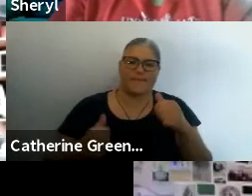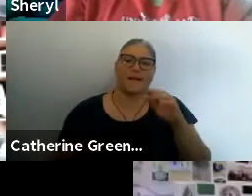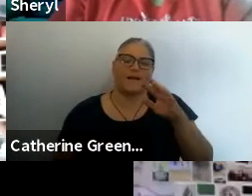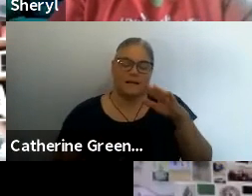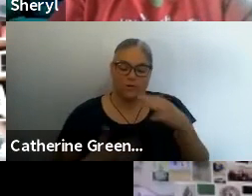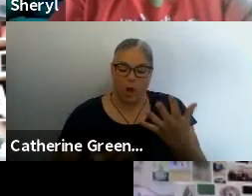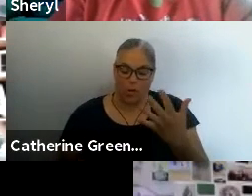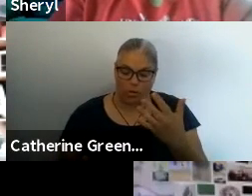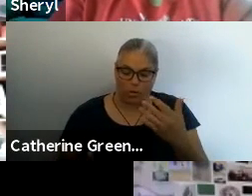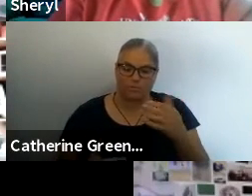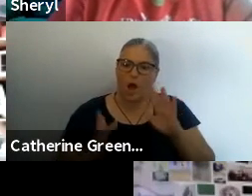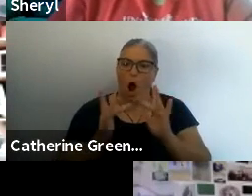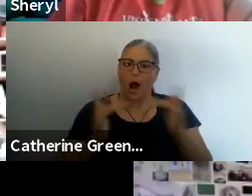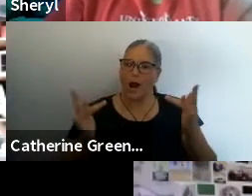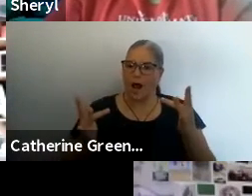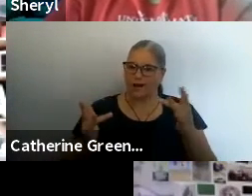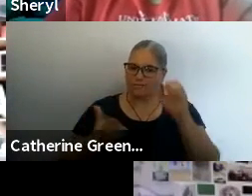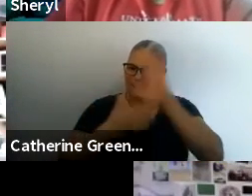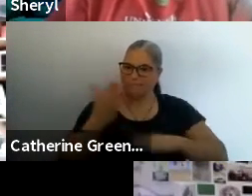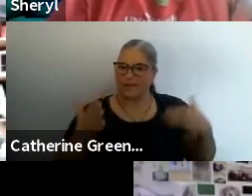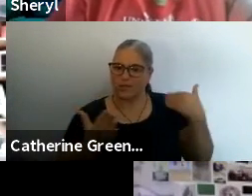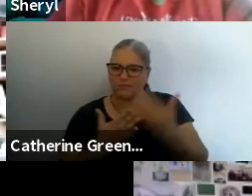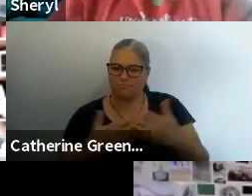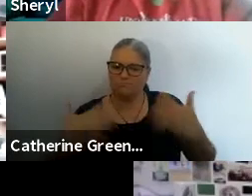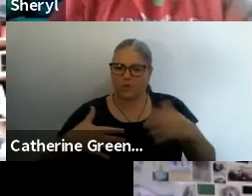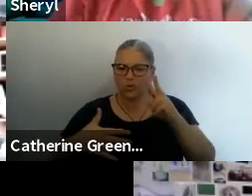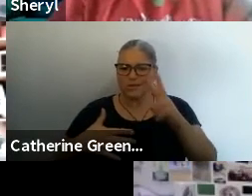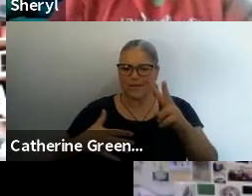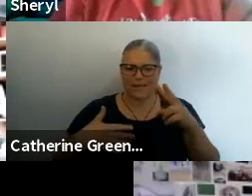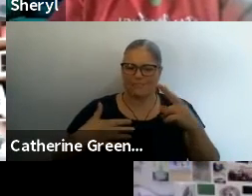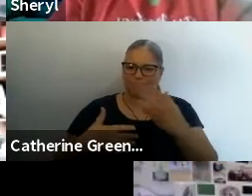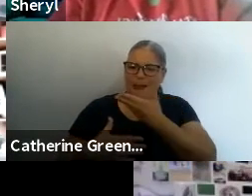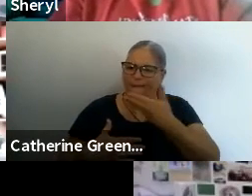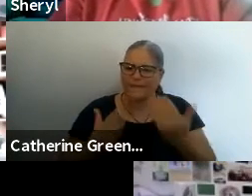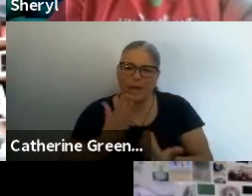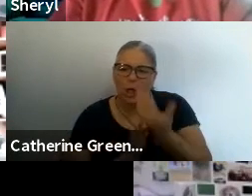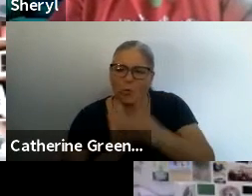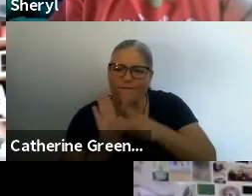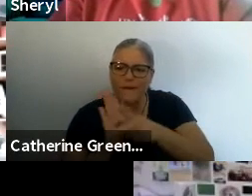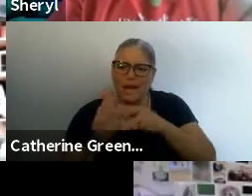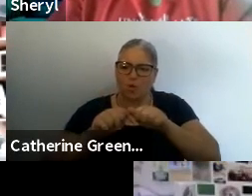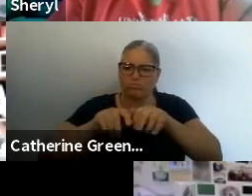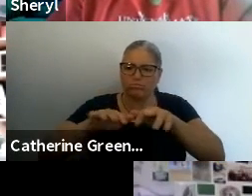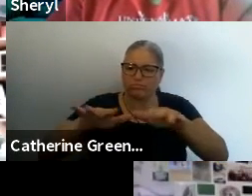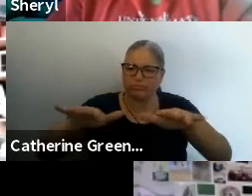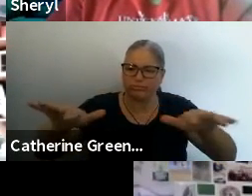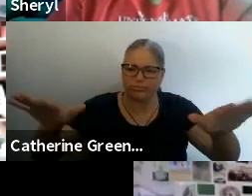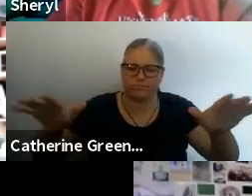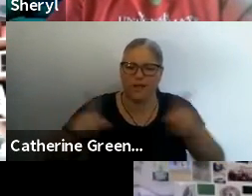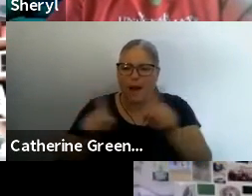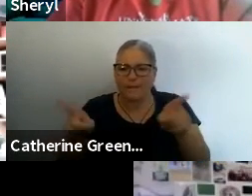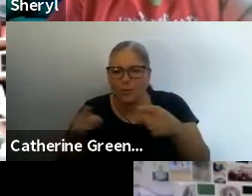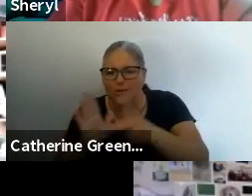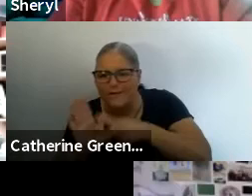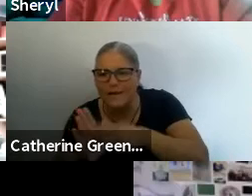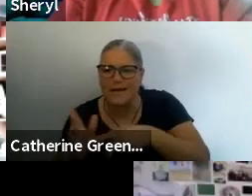Never mind. Okay, so in my experience online has been quite amazing. There's been a lot of new